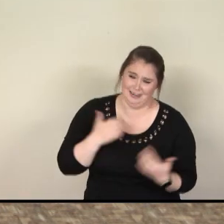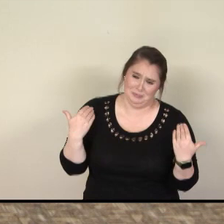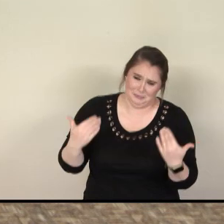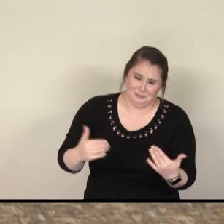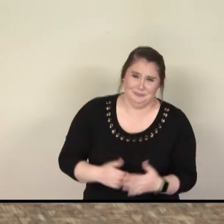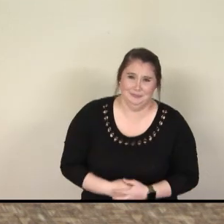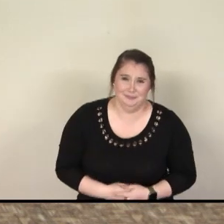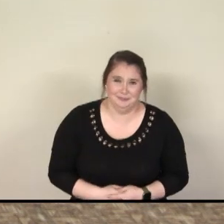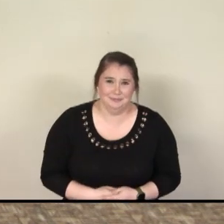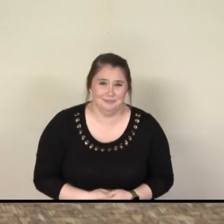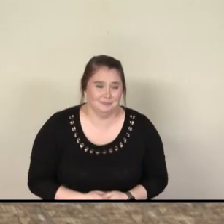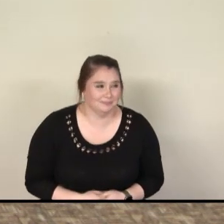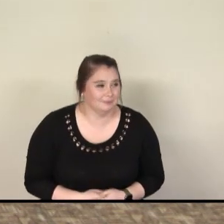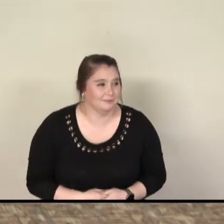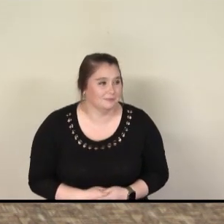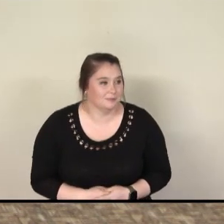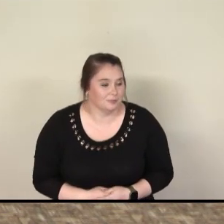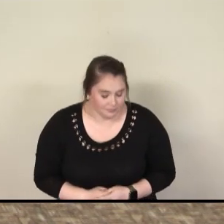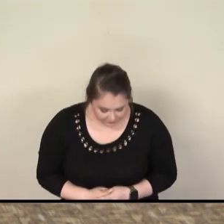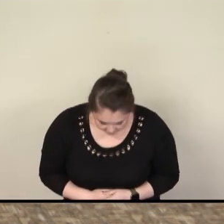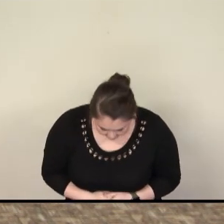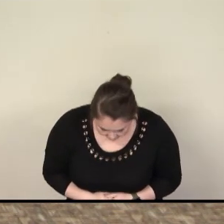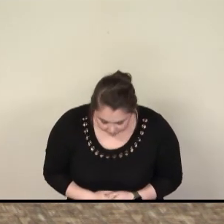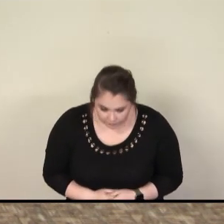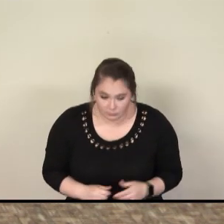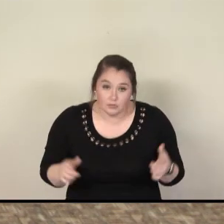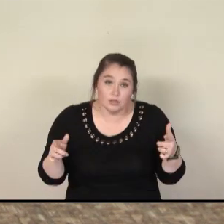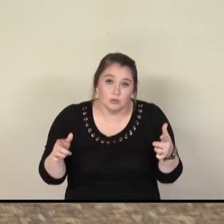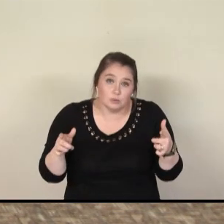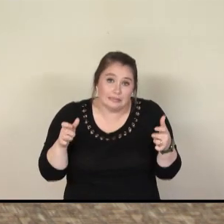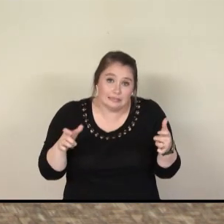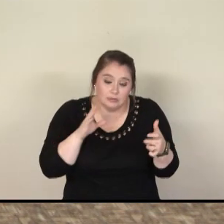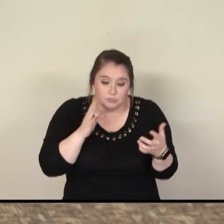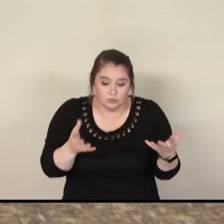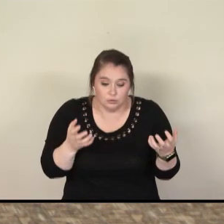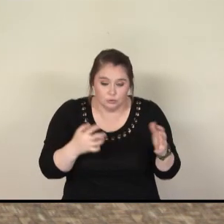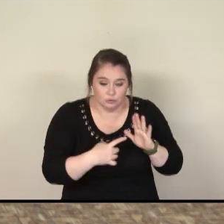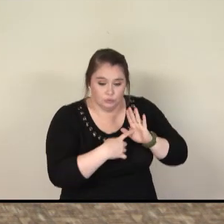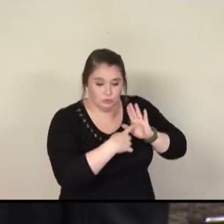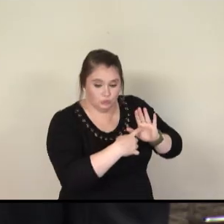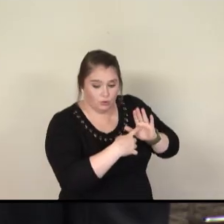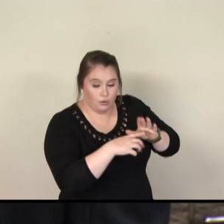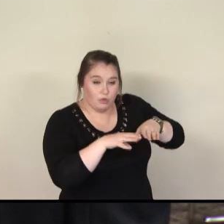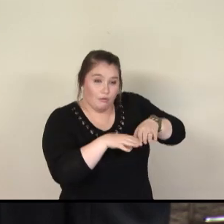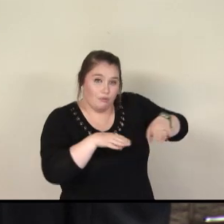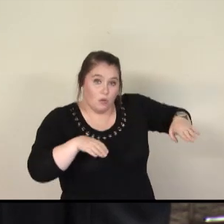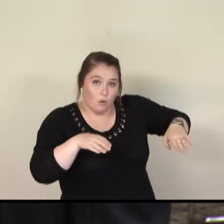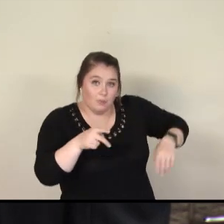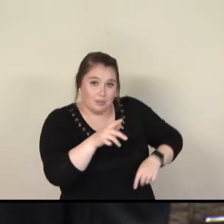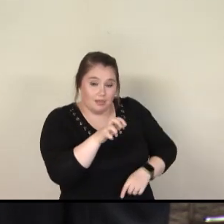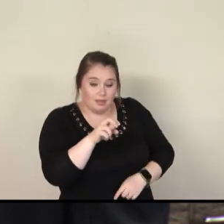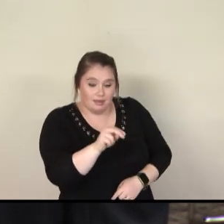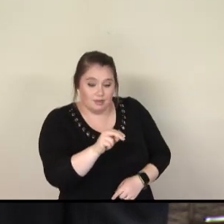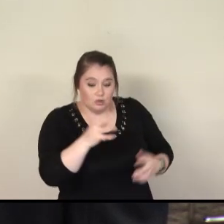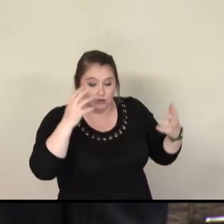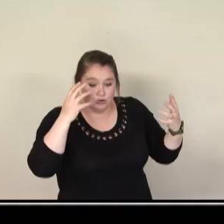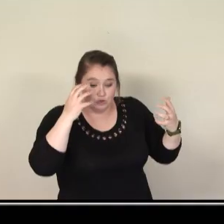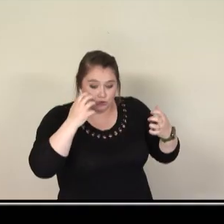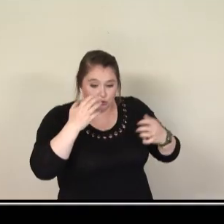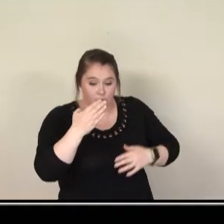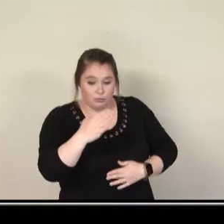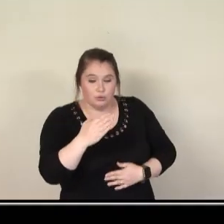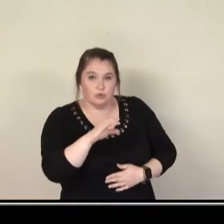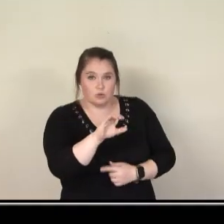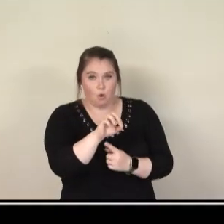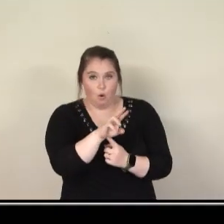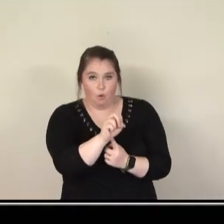going. So I'll quickly go through again the floor plan updates. The dark blue again represents your core